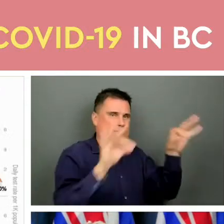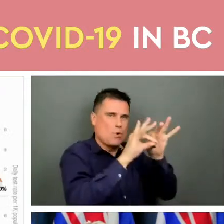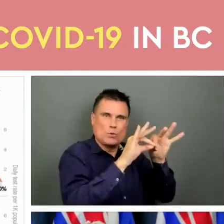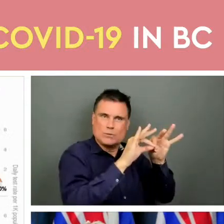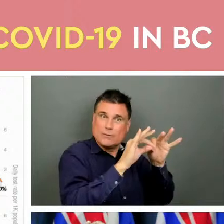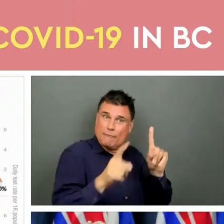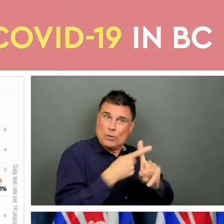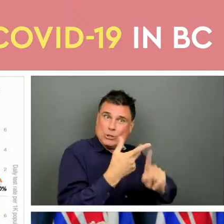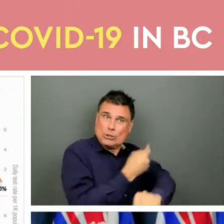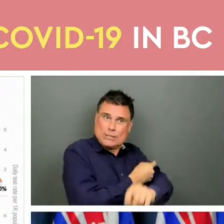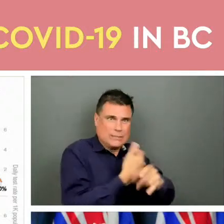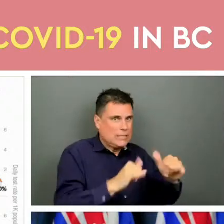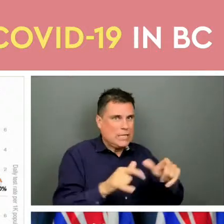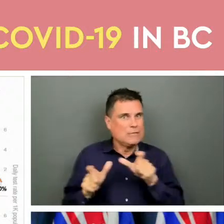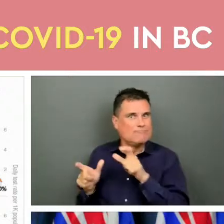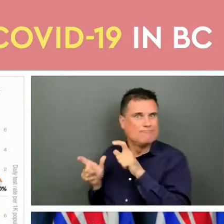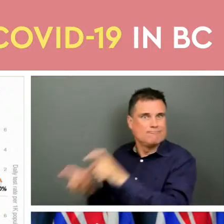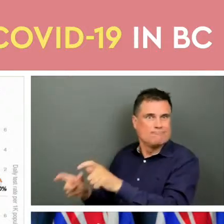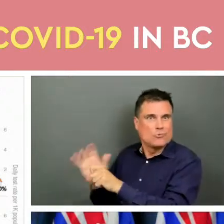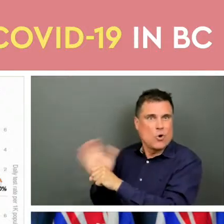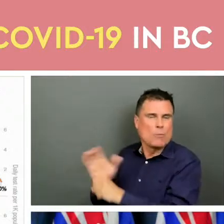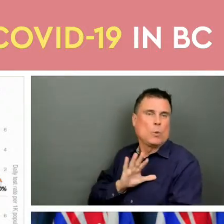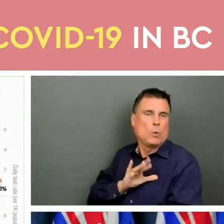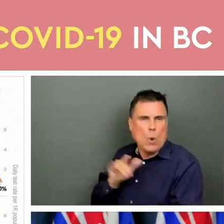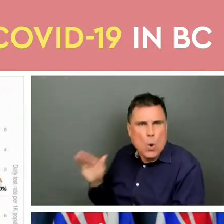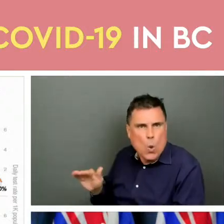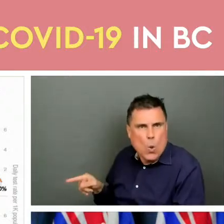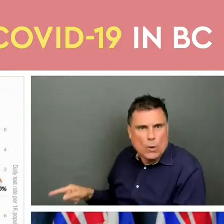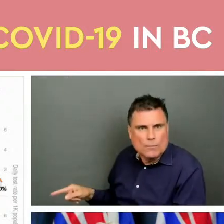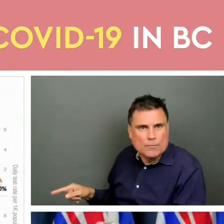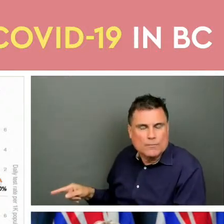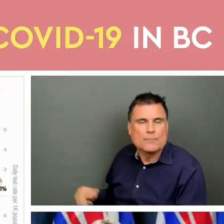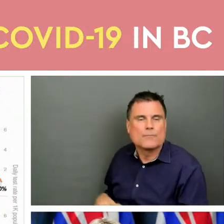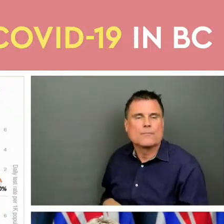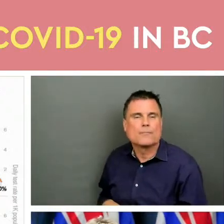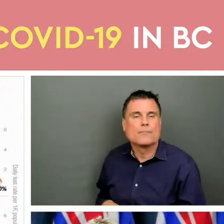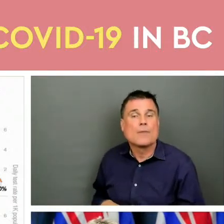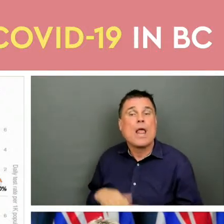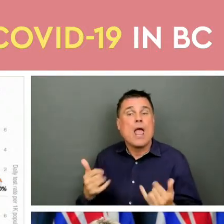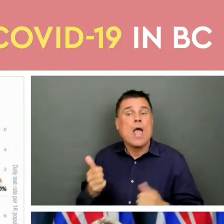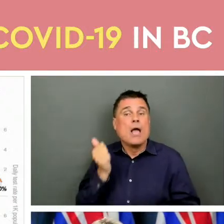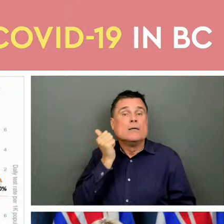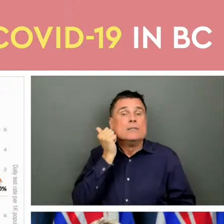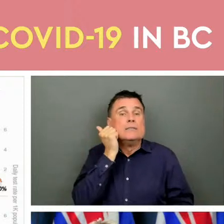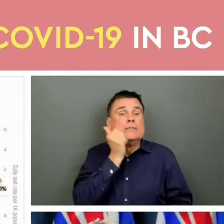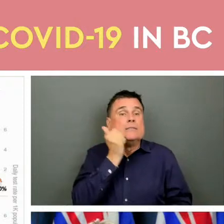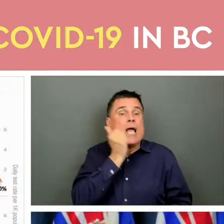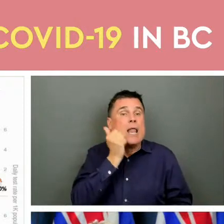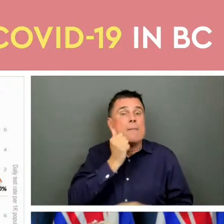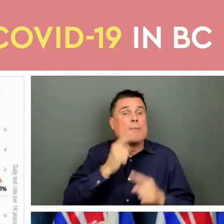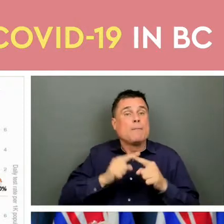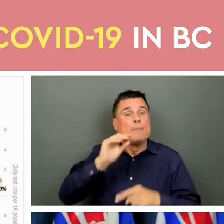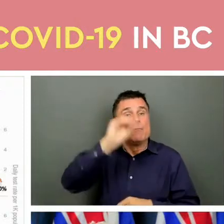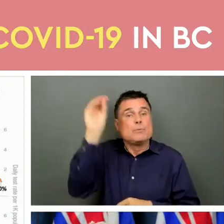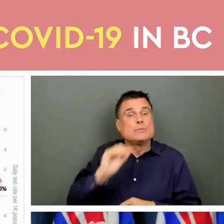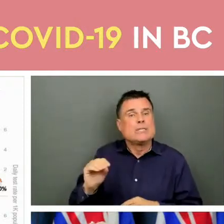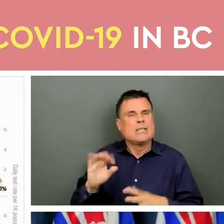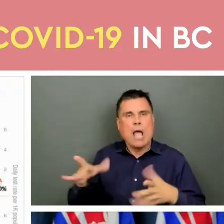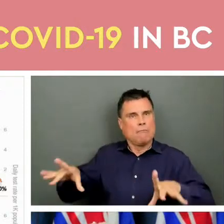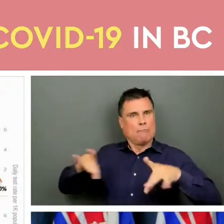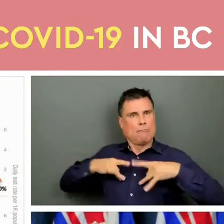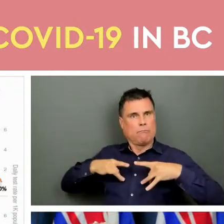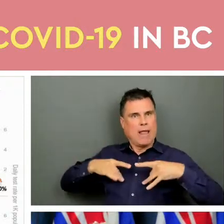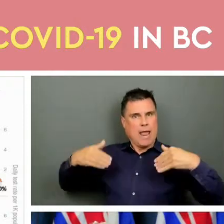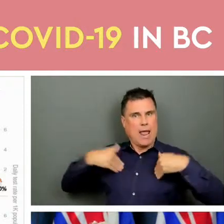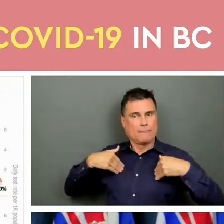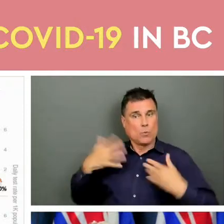Finally, looking around the province, this is our daily case rates and the percent positive of cases that we've had up until